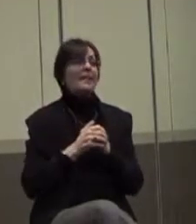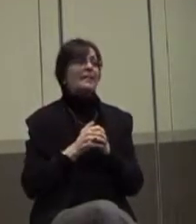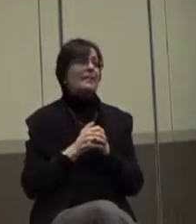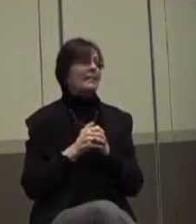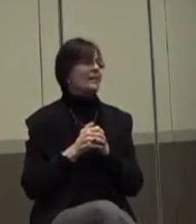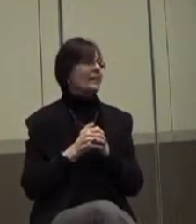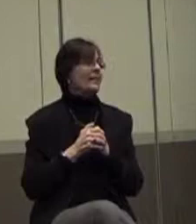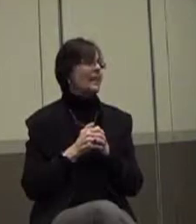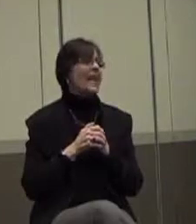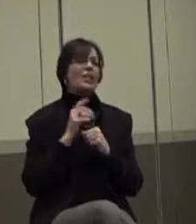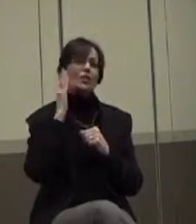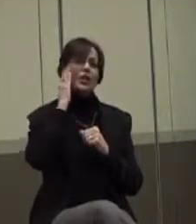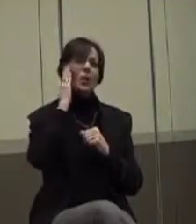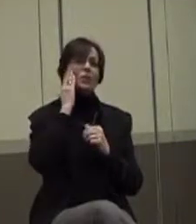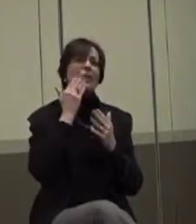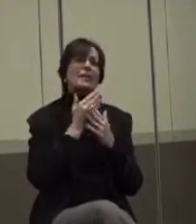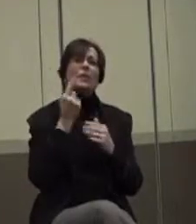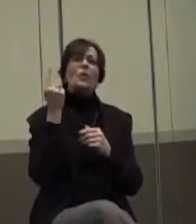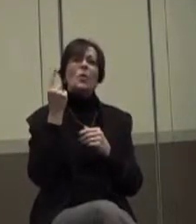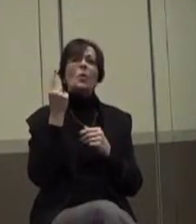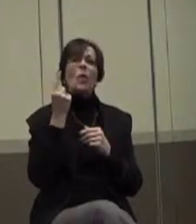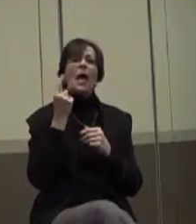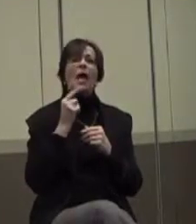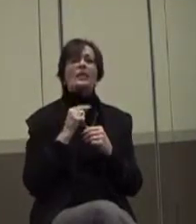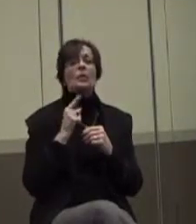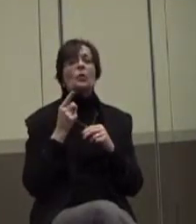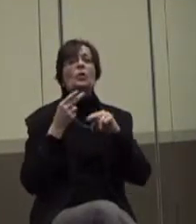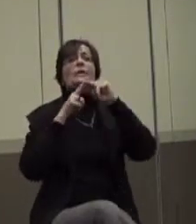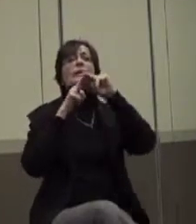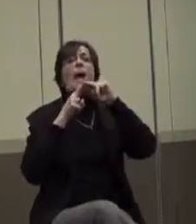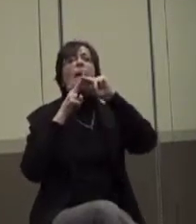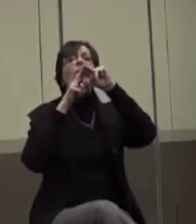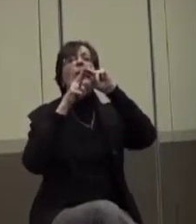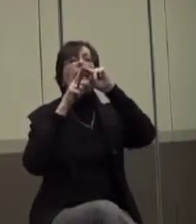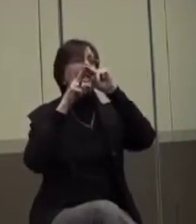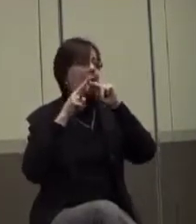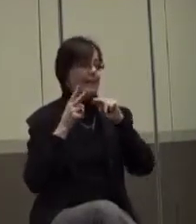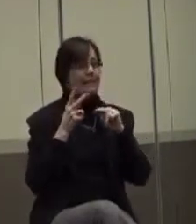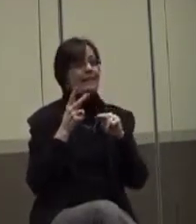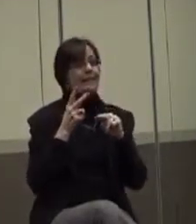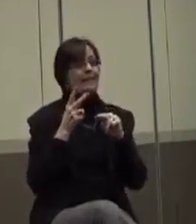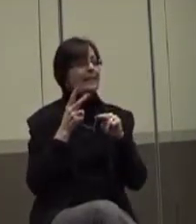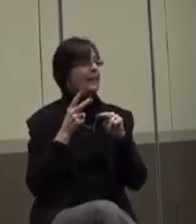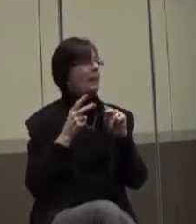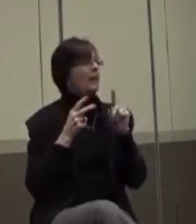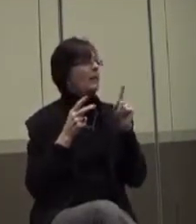Okay. And she knows it's a good one, so she's upping the ante. You had your hand up.